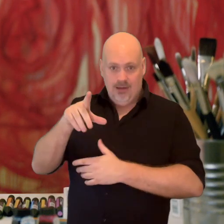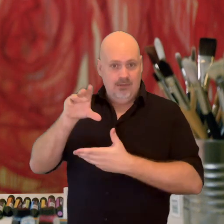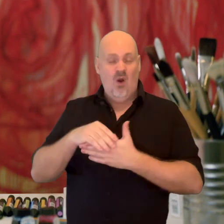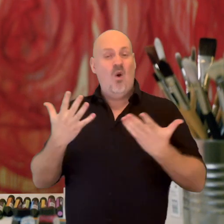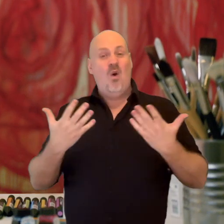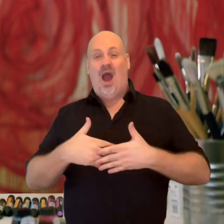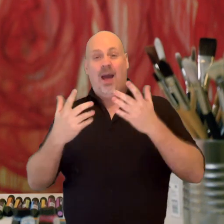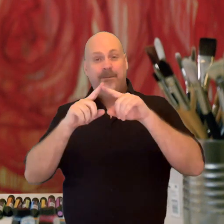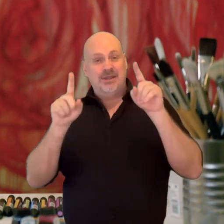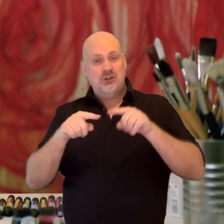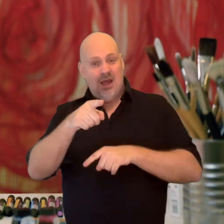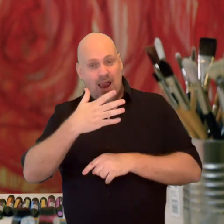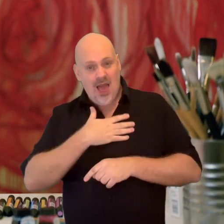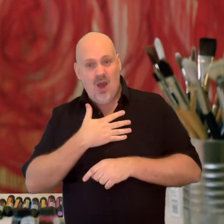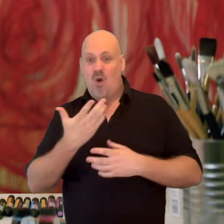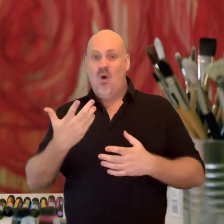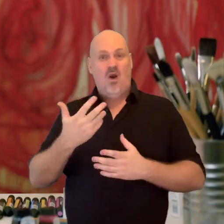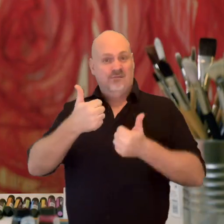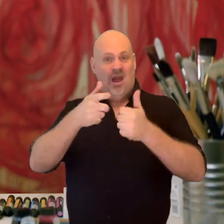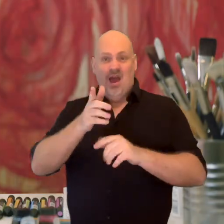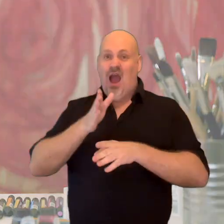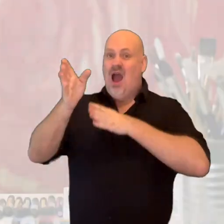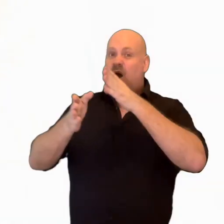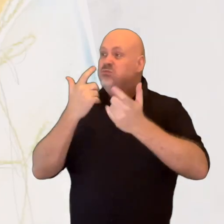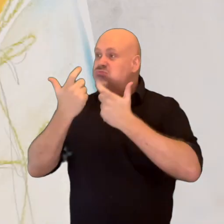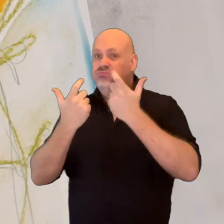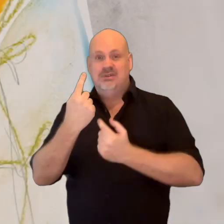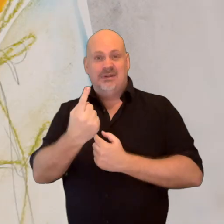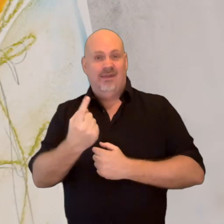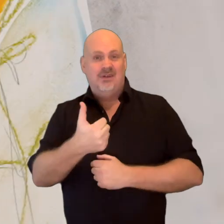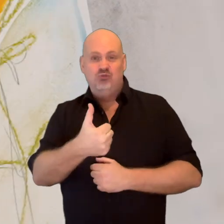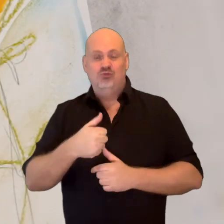pictures you like, and feel free to go out and find your own.